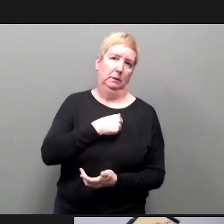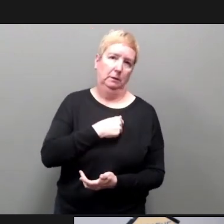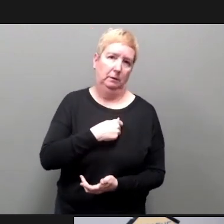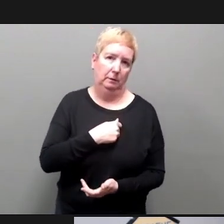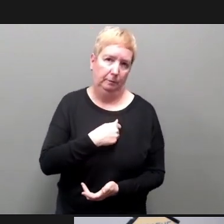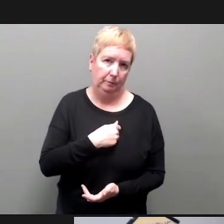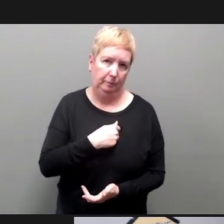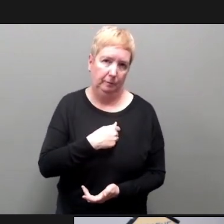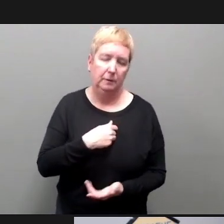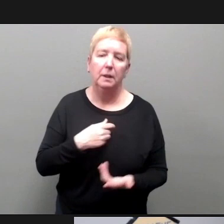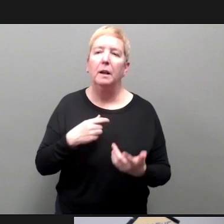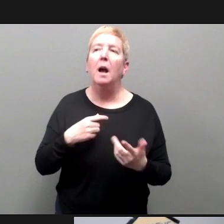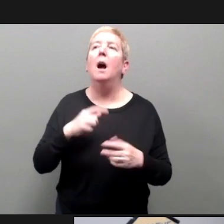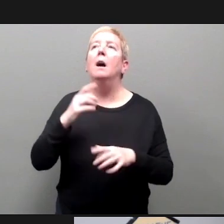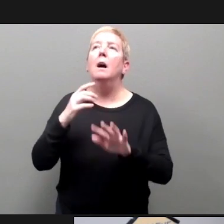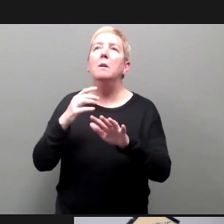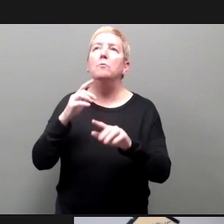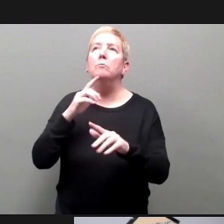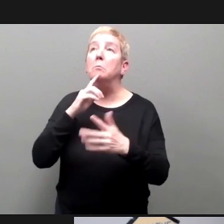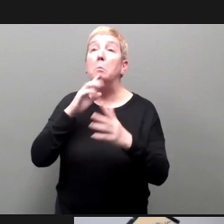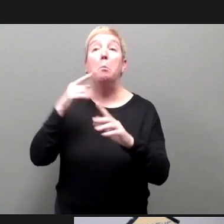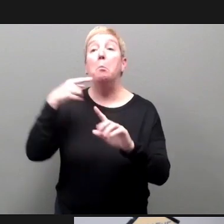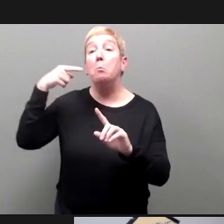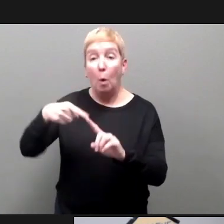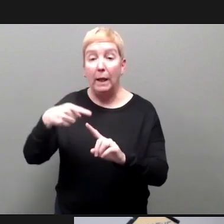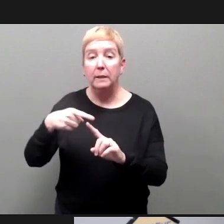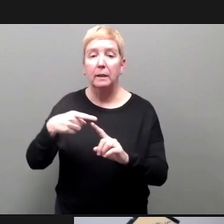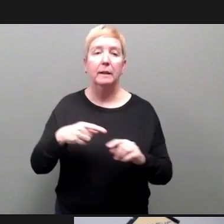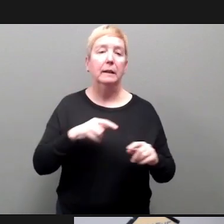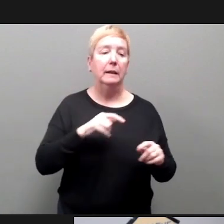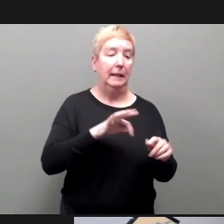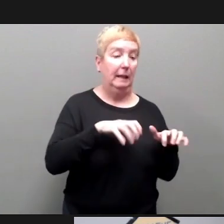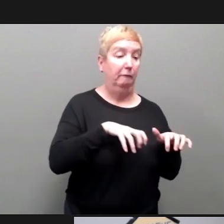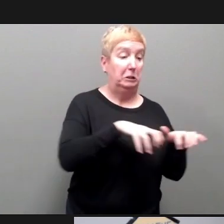actually going on out there right now. So thanks for raising it.